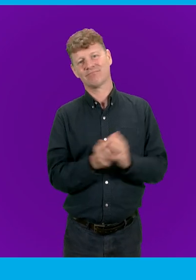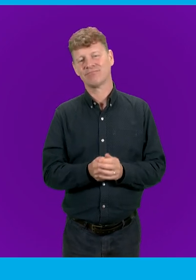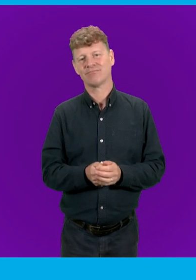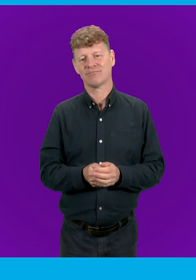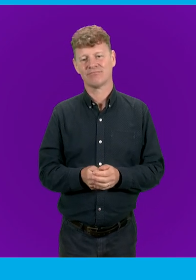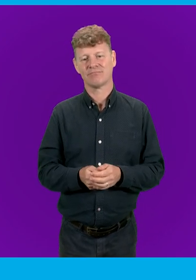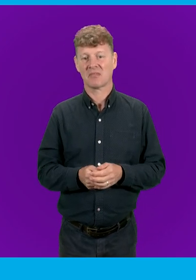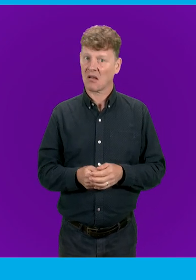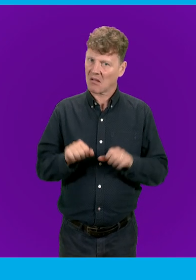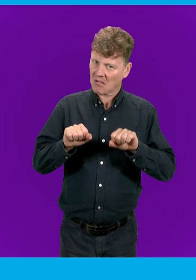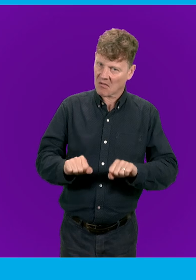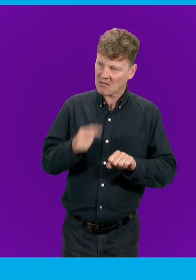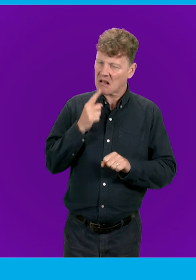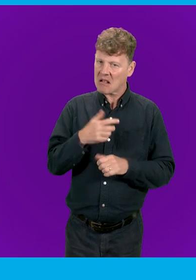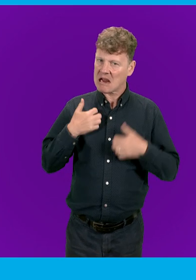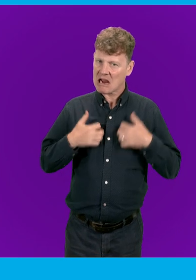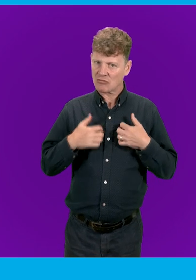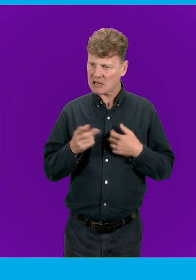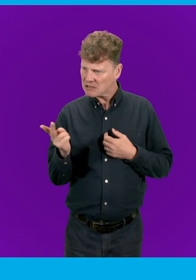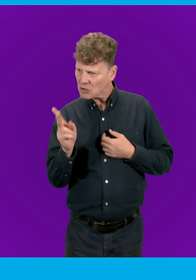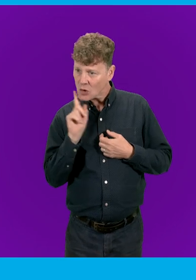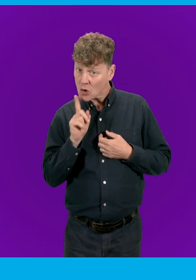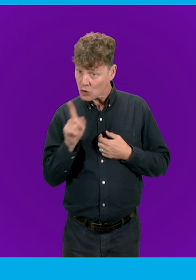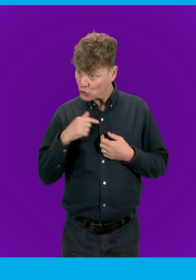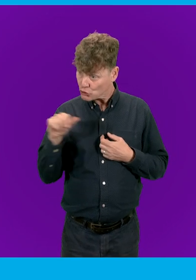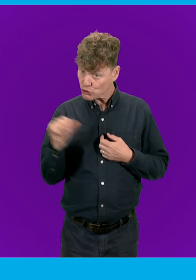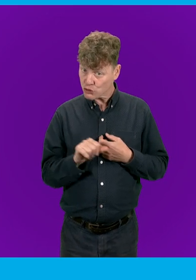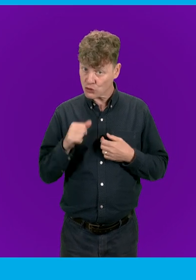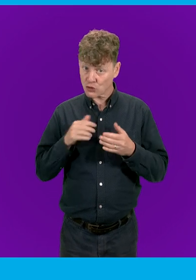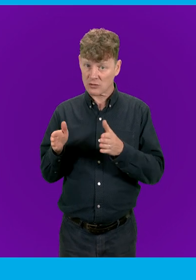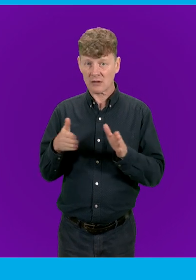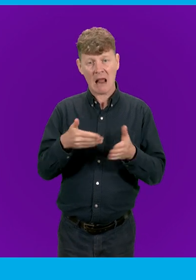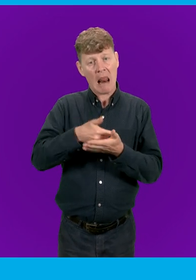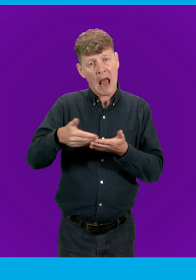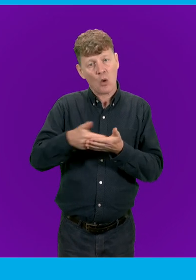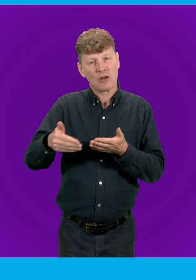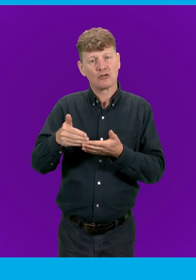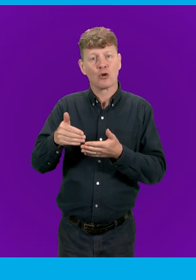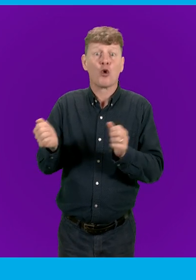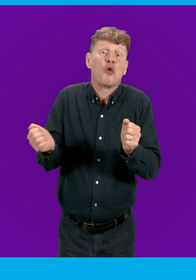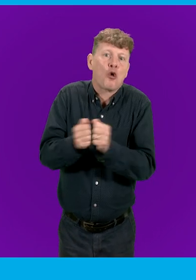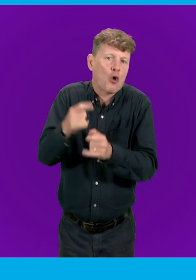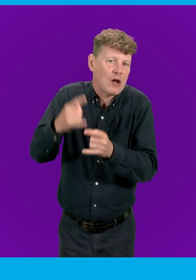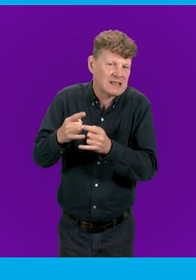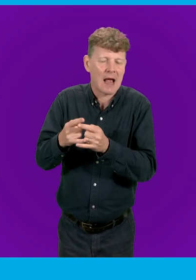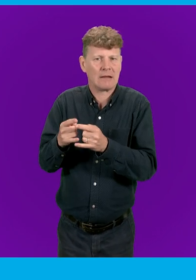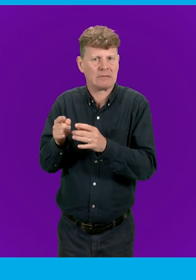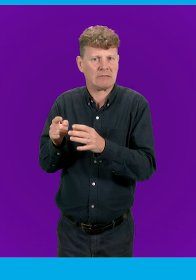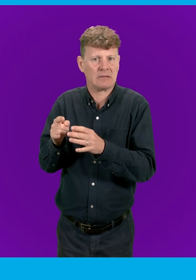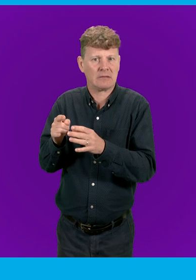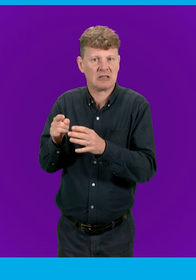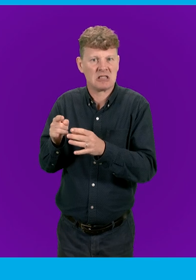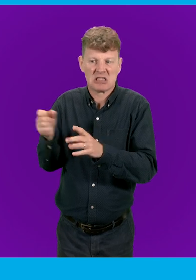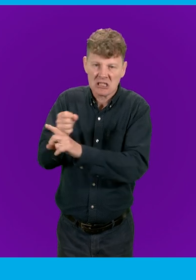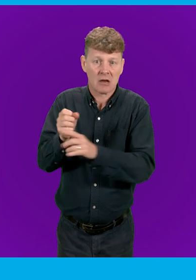It's really interesting to hear your thoughts on that. Should we be moving away from the language of just consent towards communication,